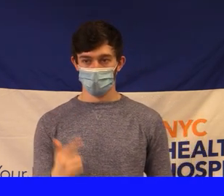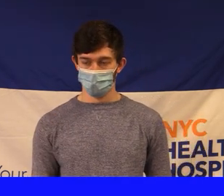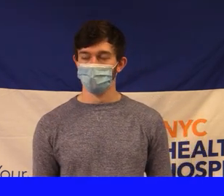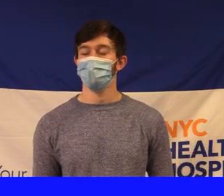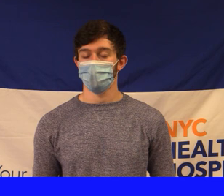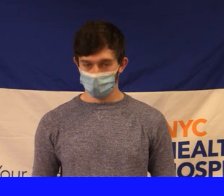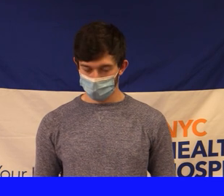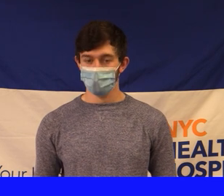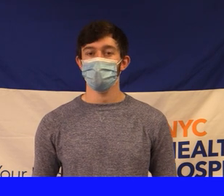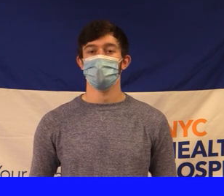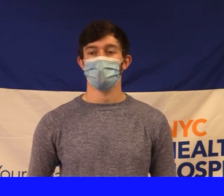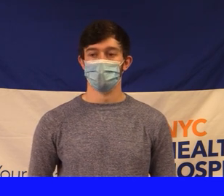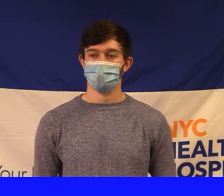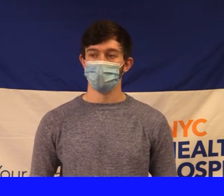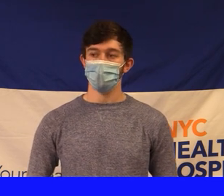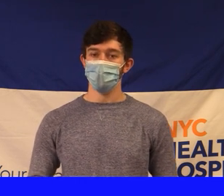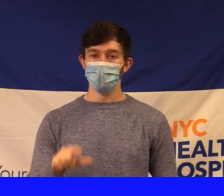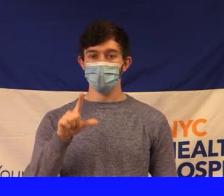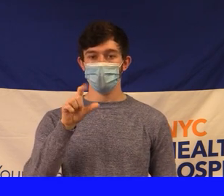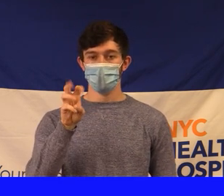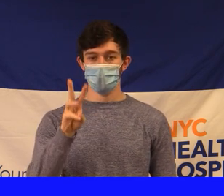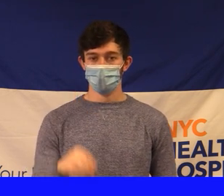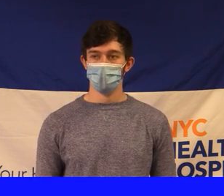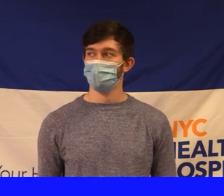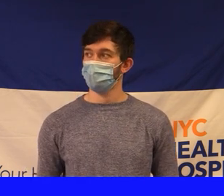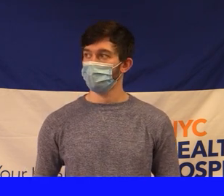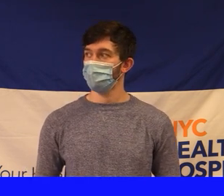Yes. Ms. Lowe?